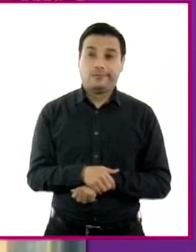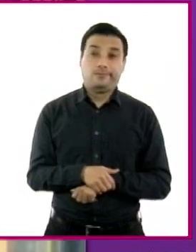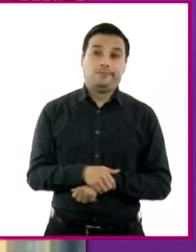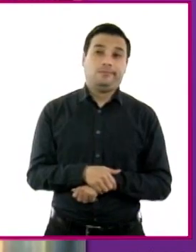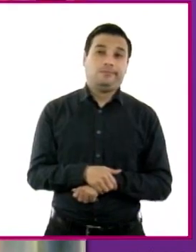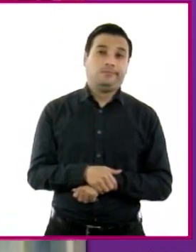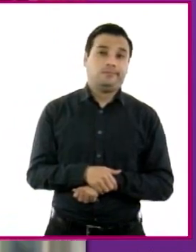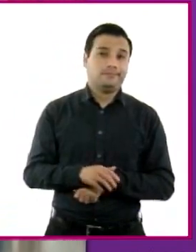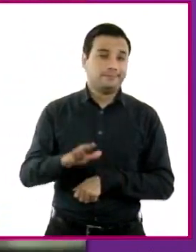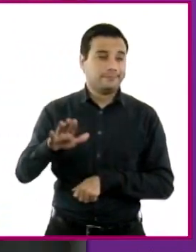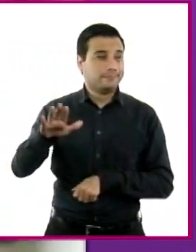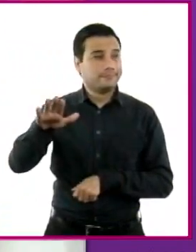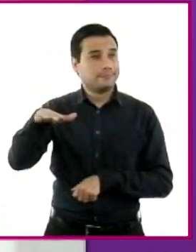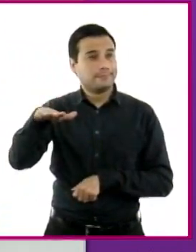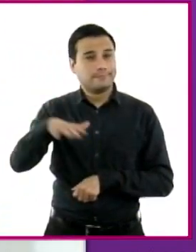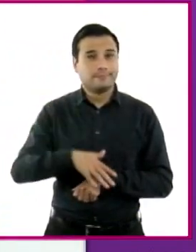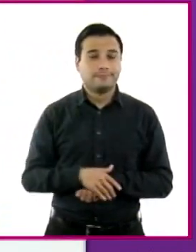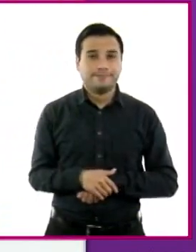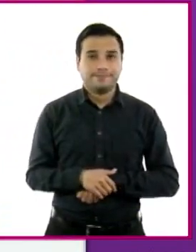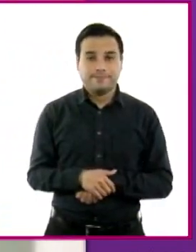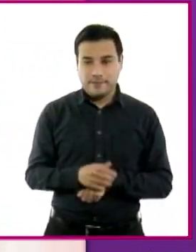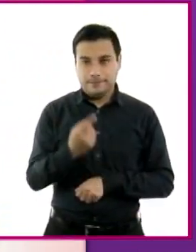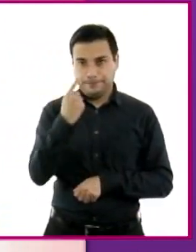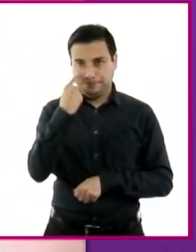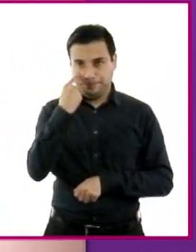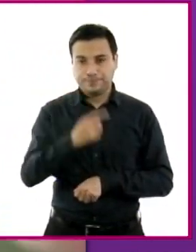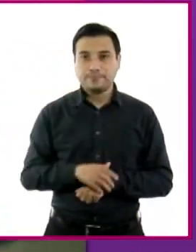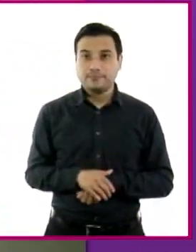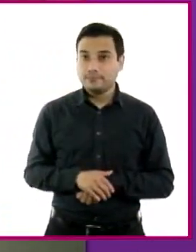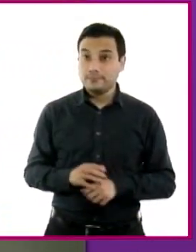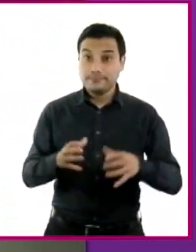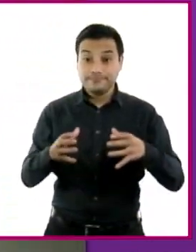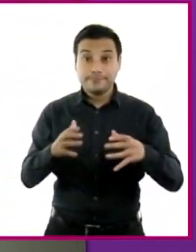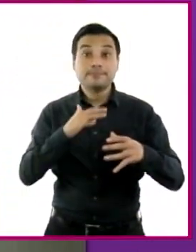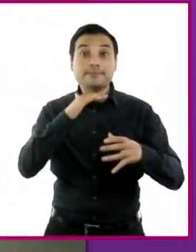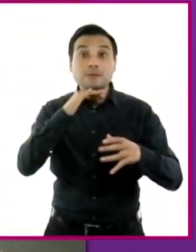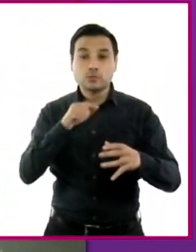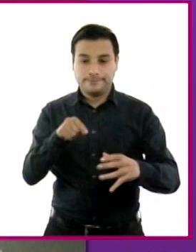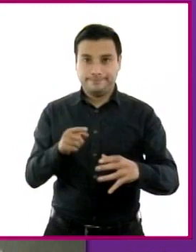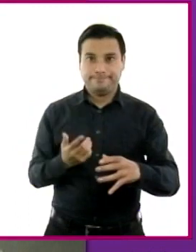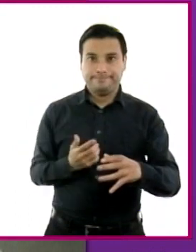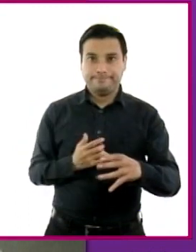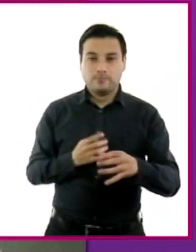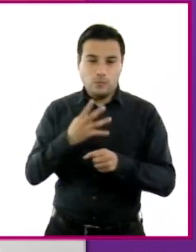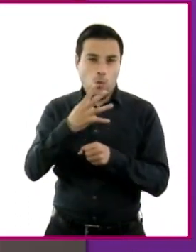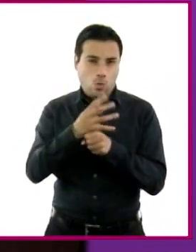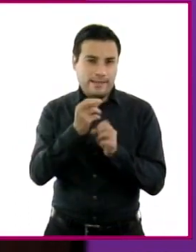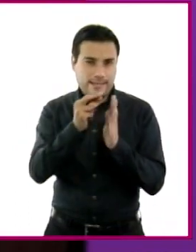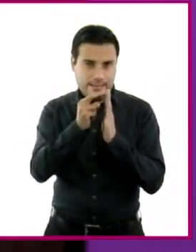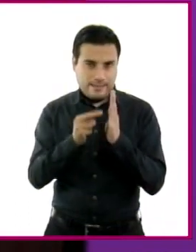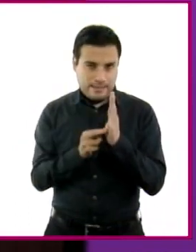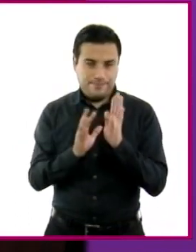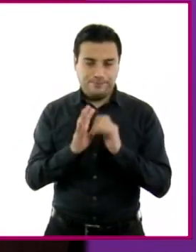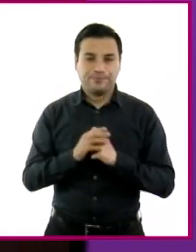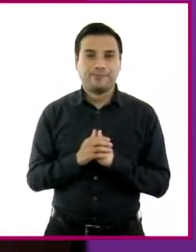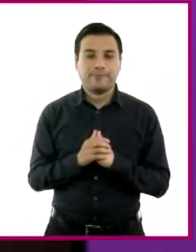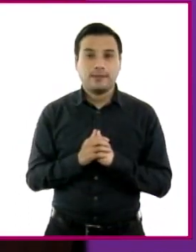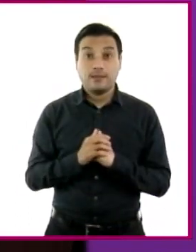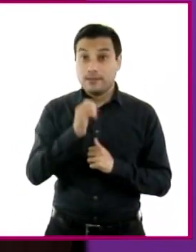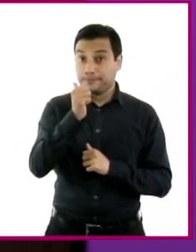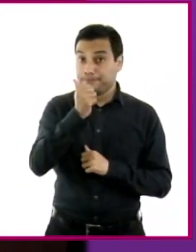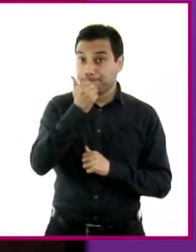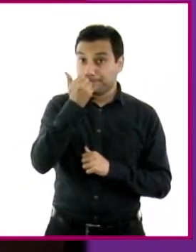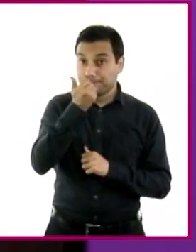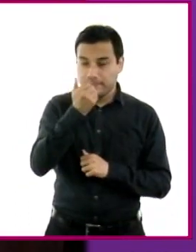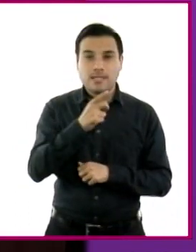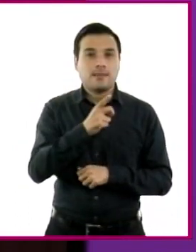talking. Okay. Look, those trash cans. The fourth rule should be students